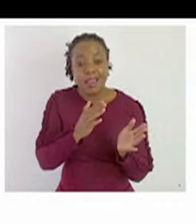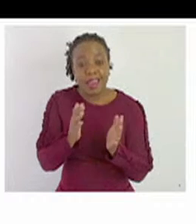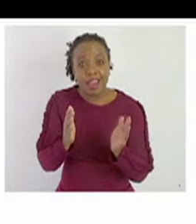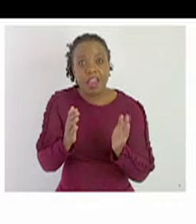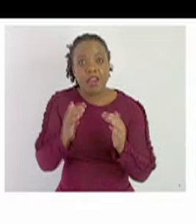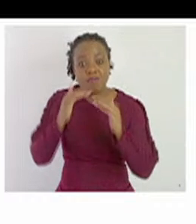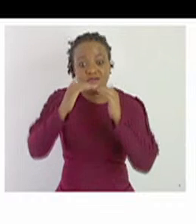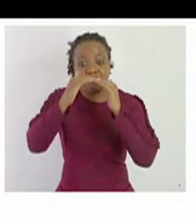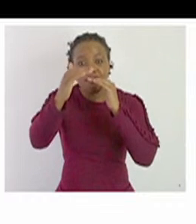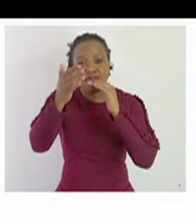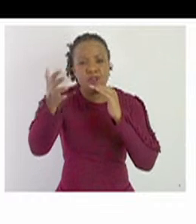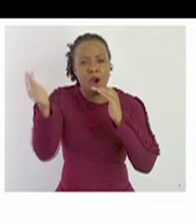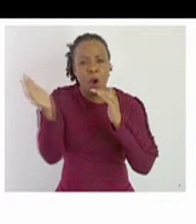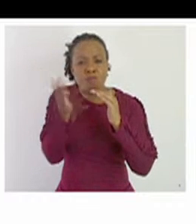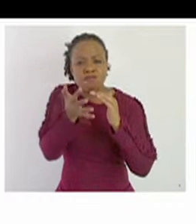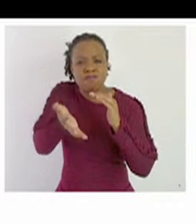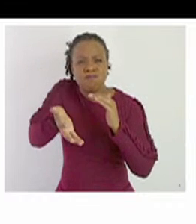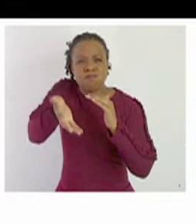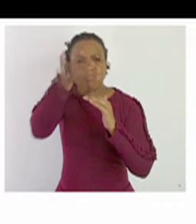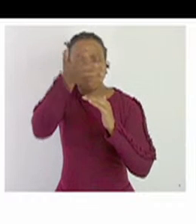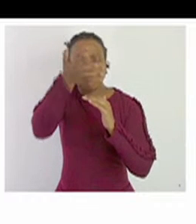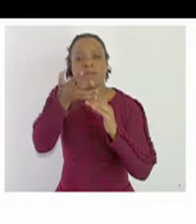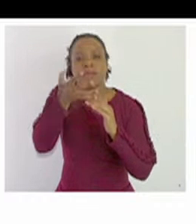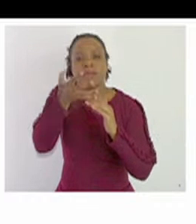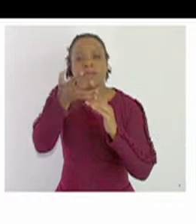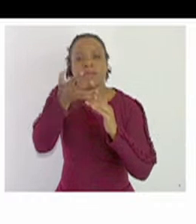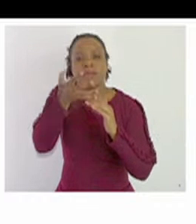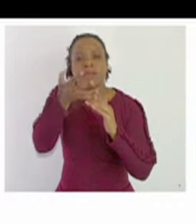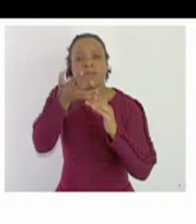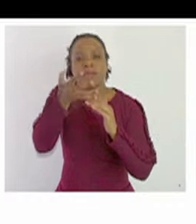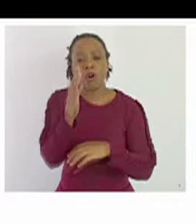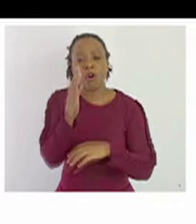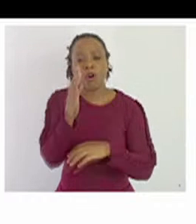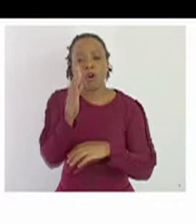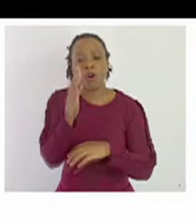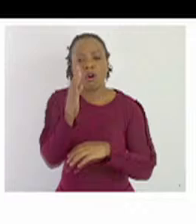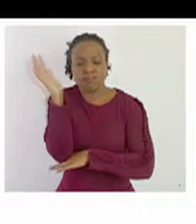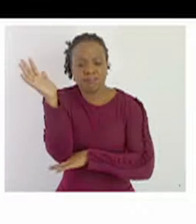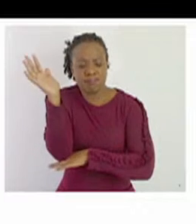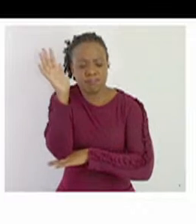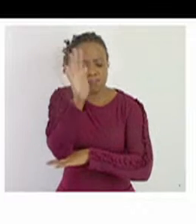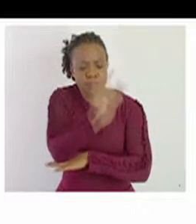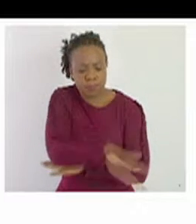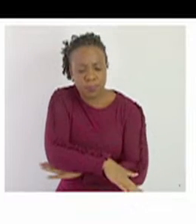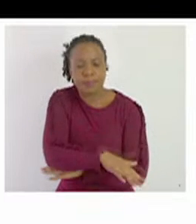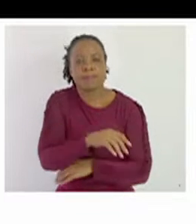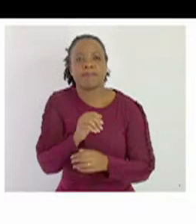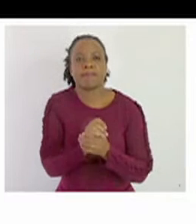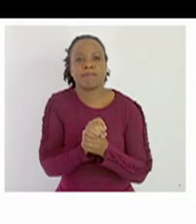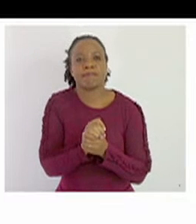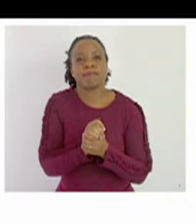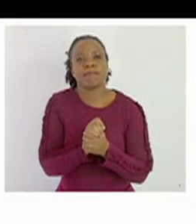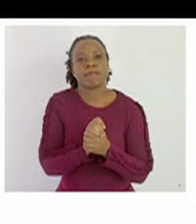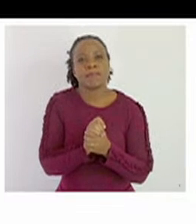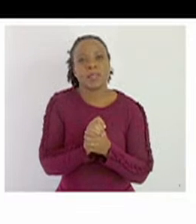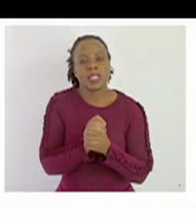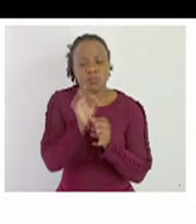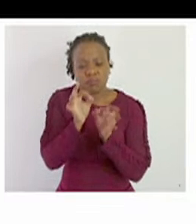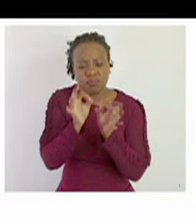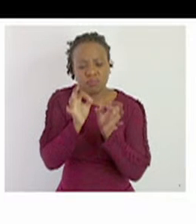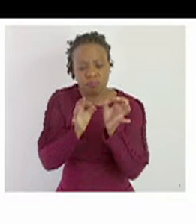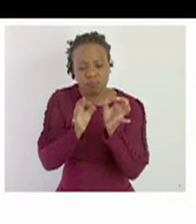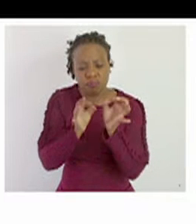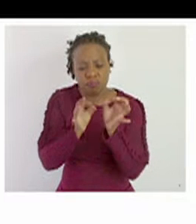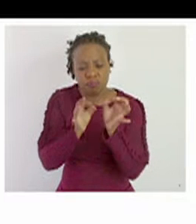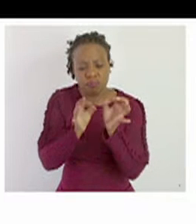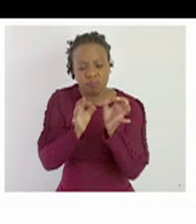Roof off a building or knock down a tree. It is made up of molecules